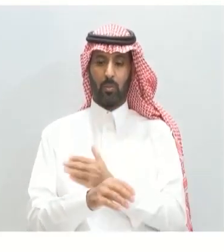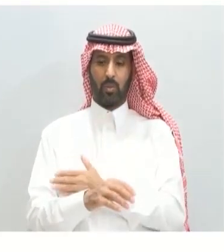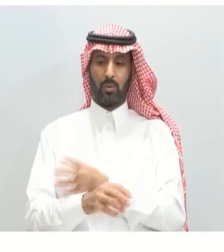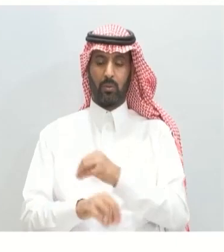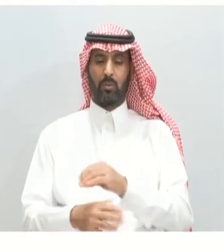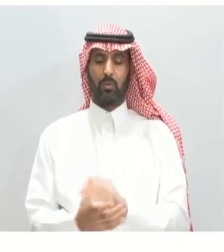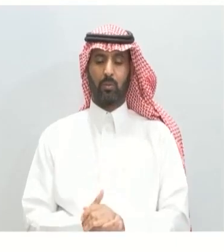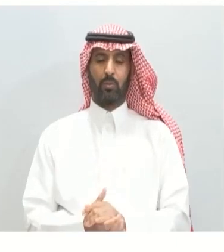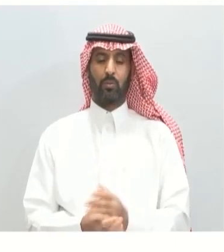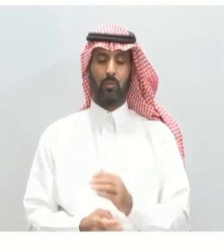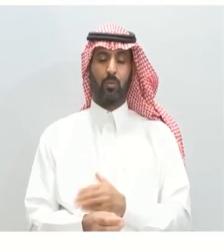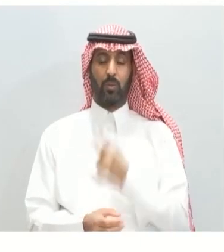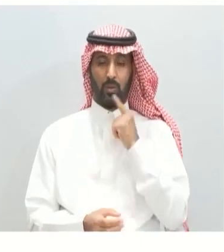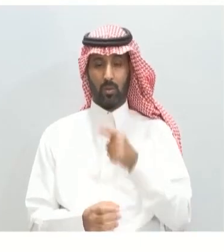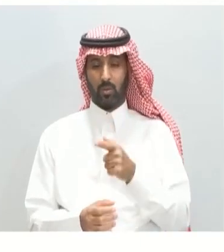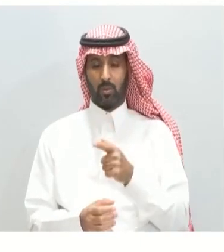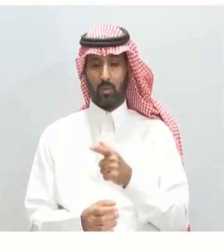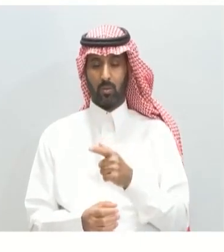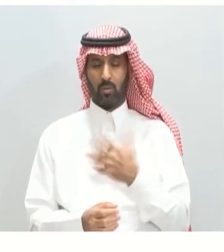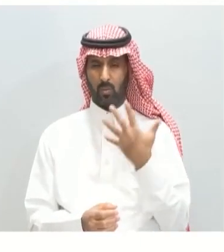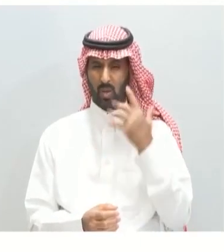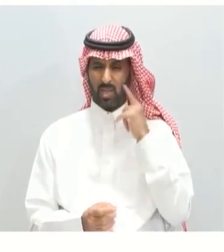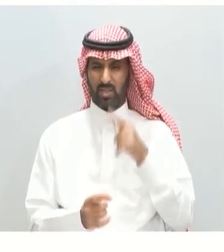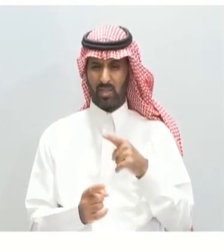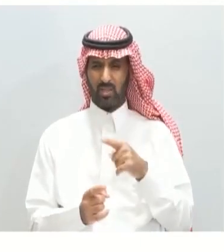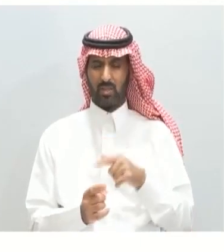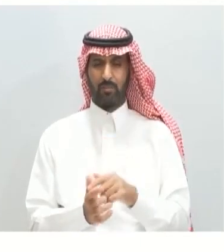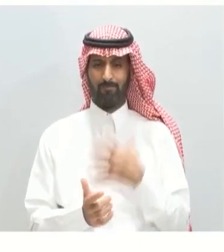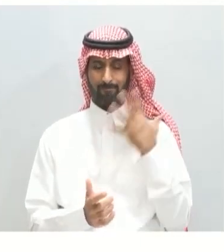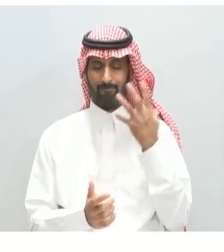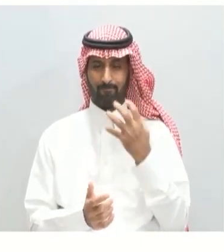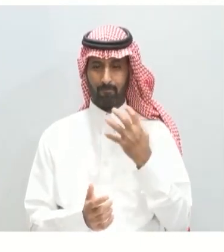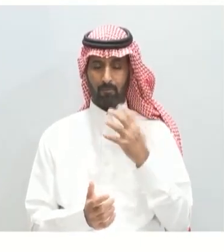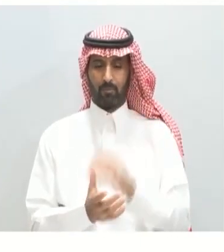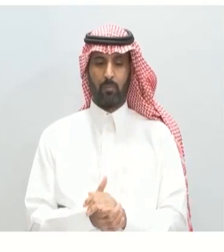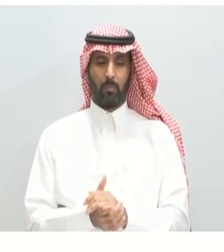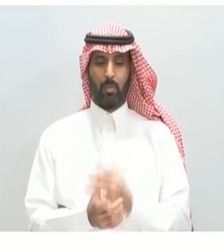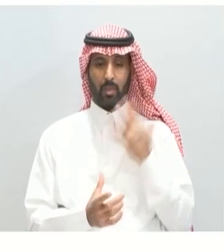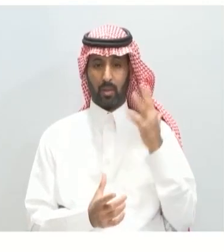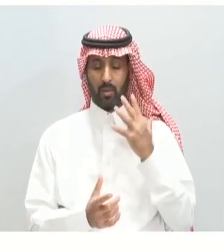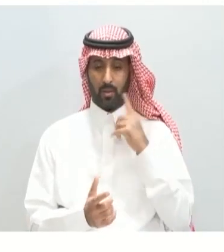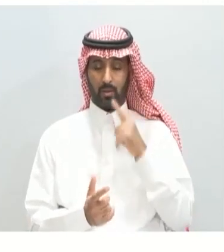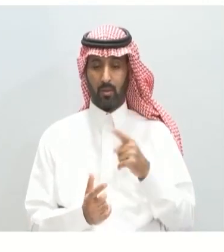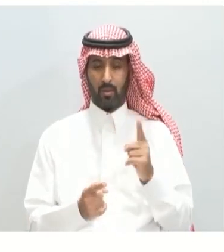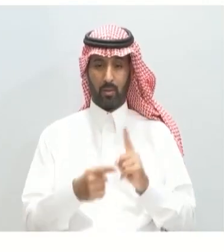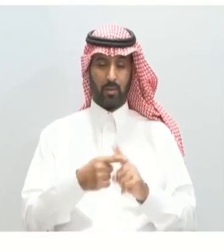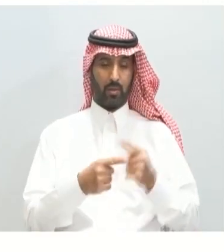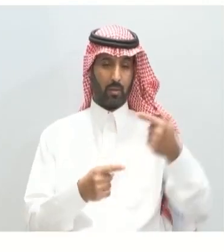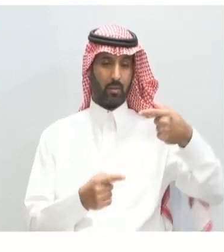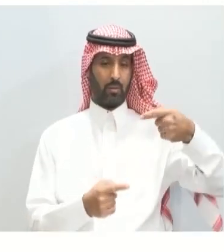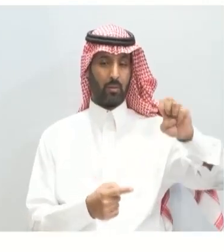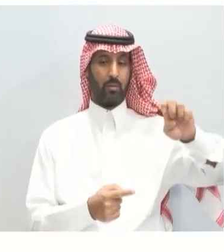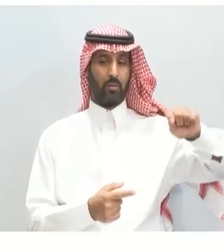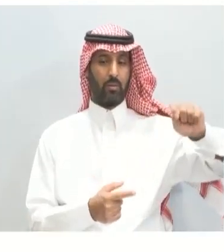get. Number three, I got frustrated. So I got, this is here, get plus the past